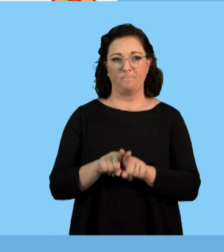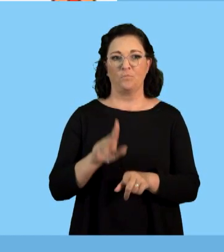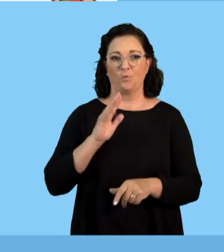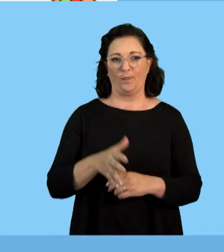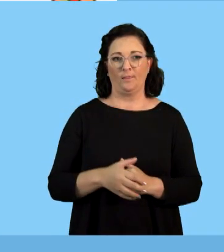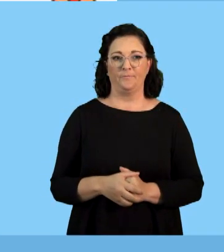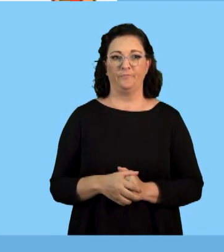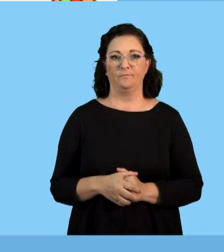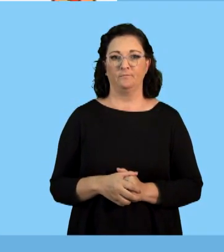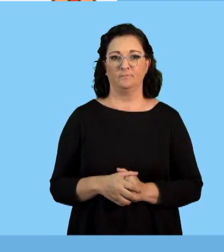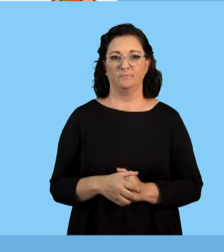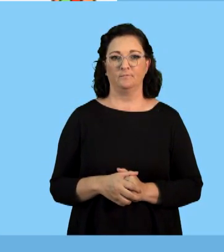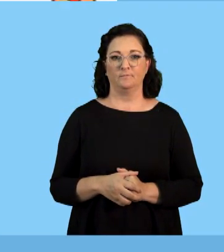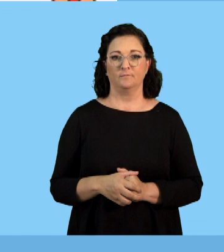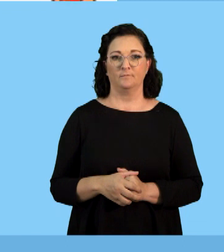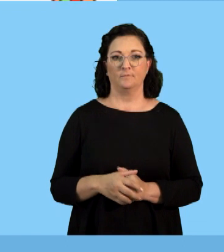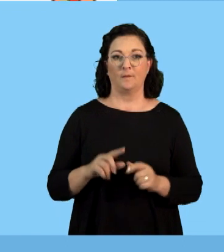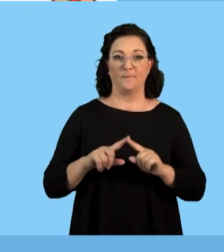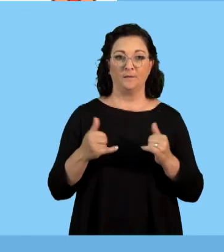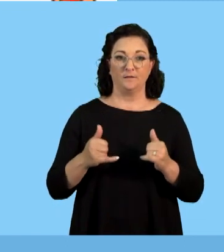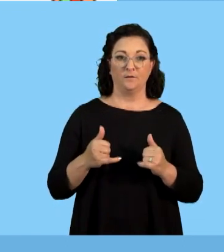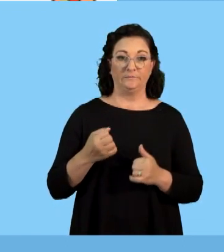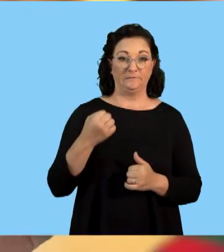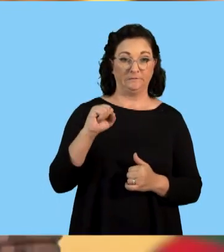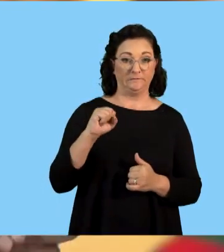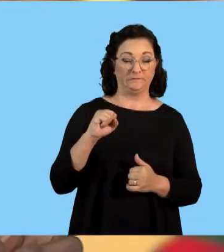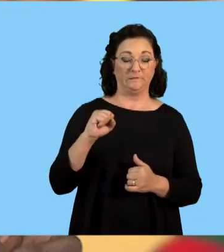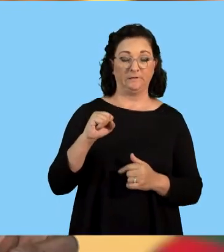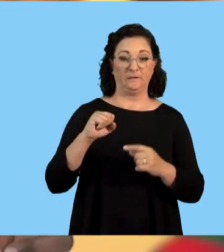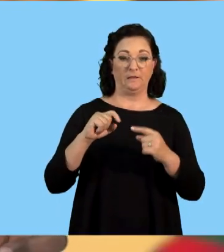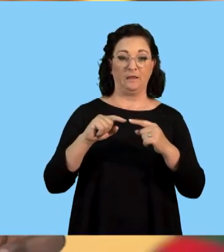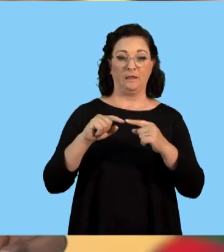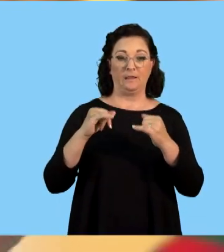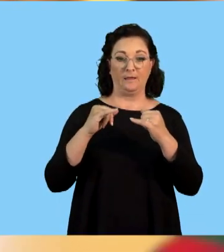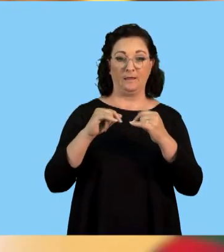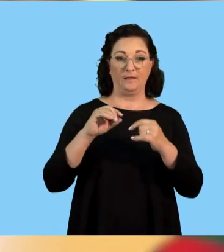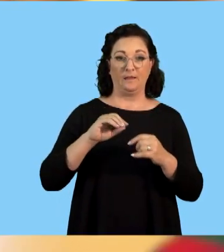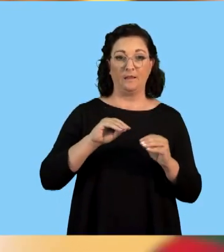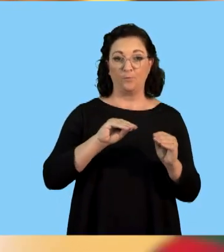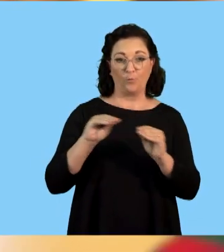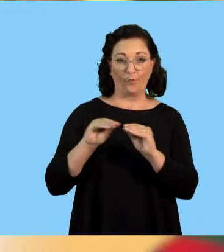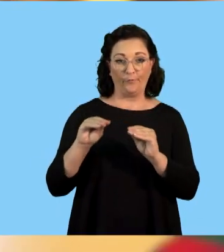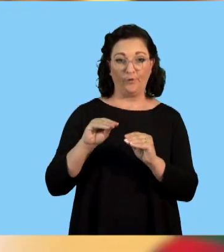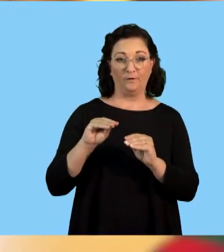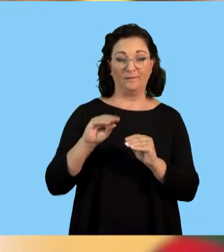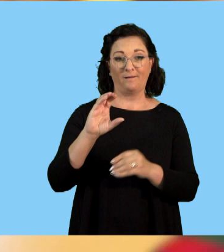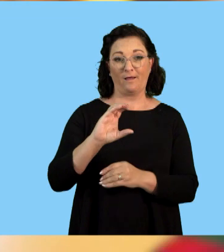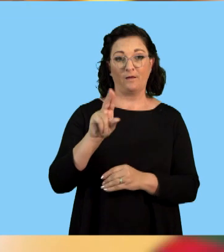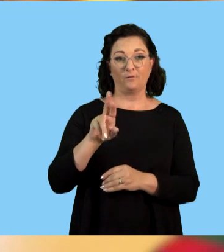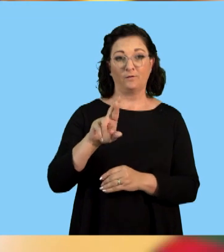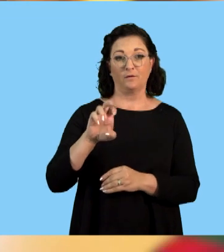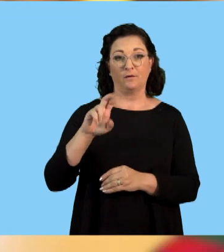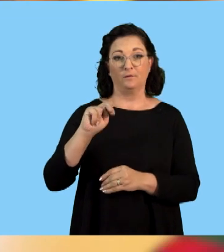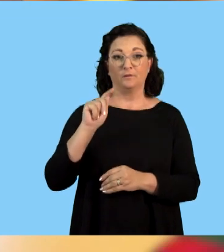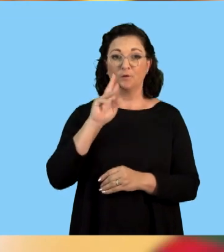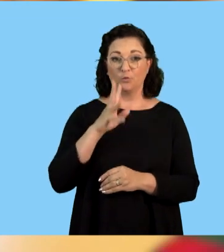cells in this electric circuit. Remember, the relationship is going to be between the resistance and the current. That once the resistance decreases,